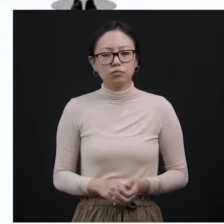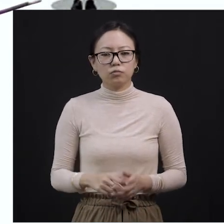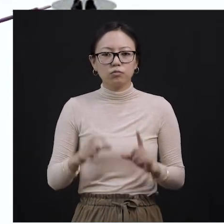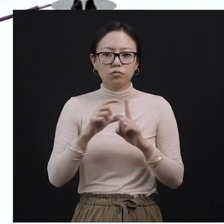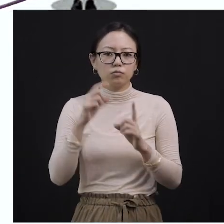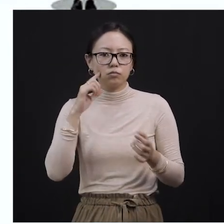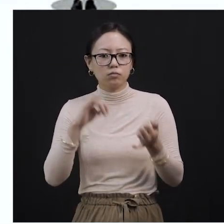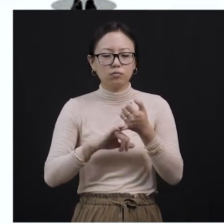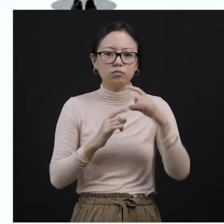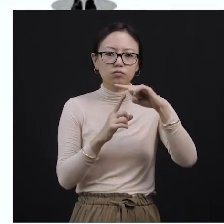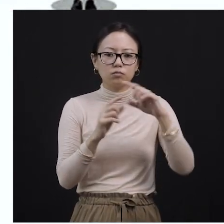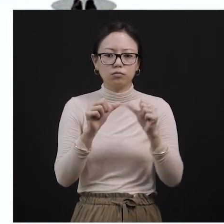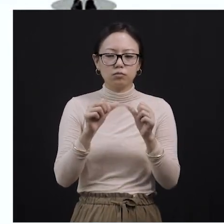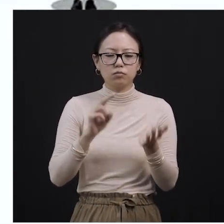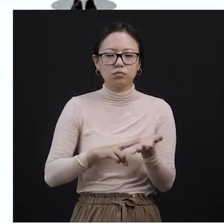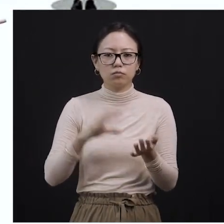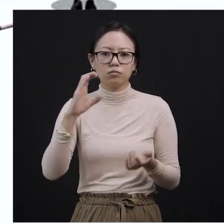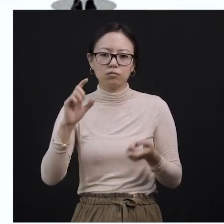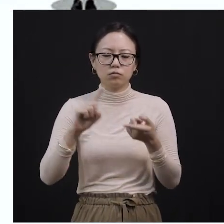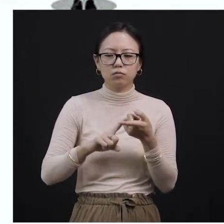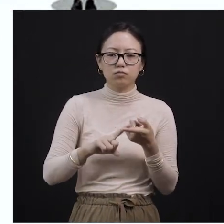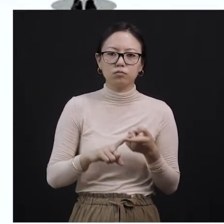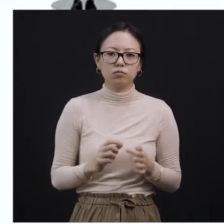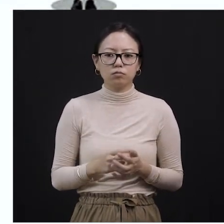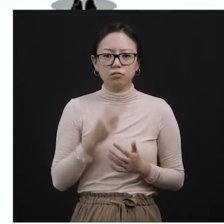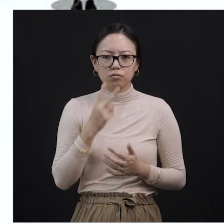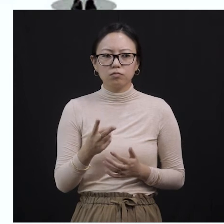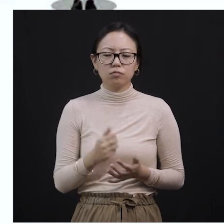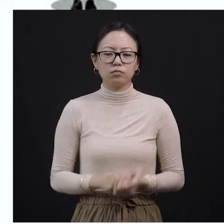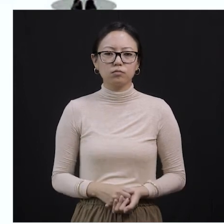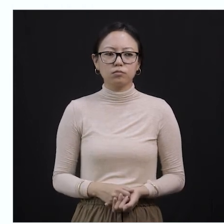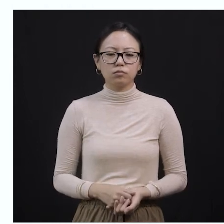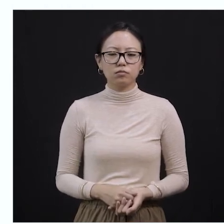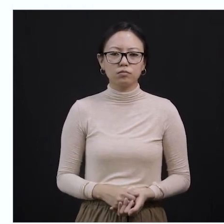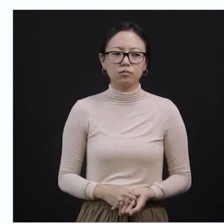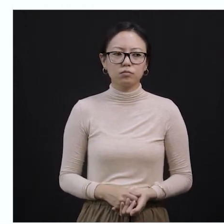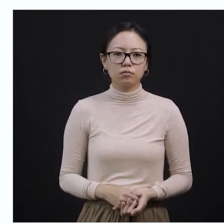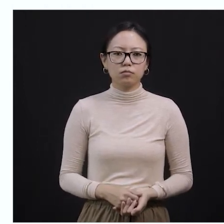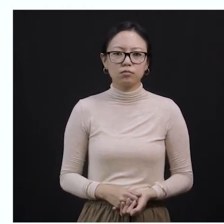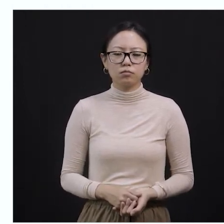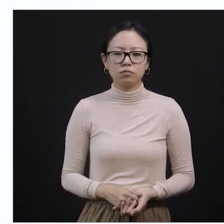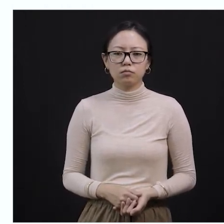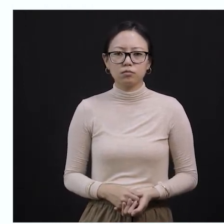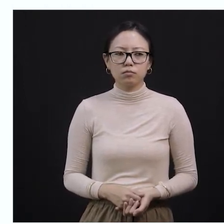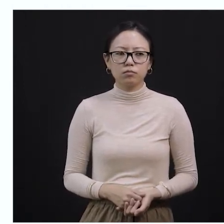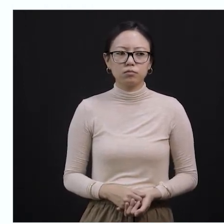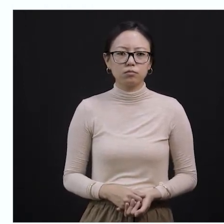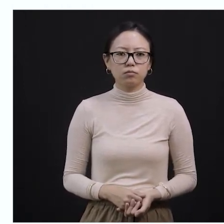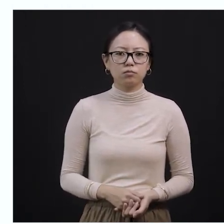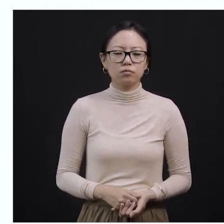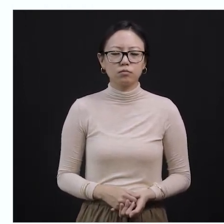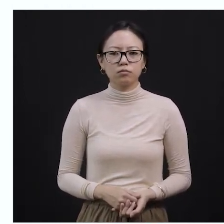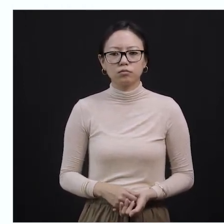okay? A distance of 2 meters from one another, all right, children? Now, we will compare